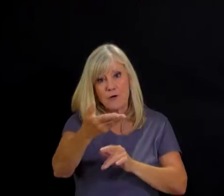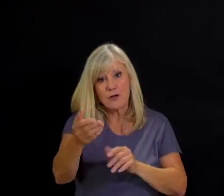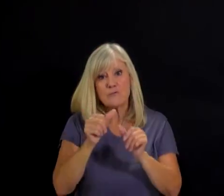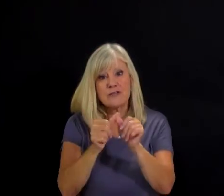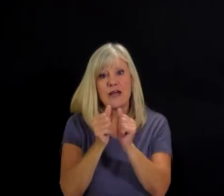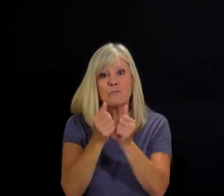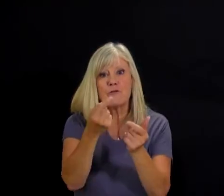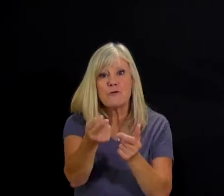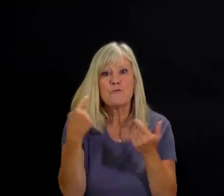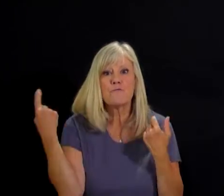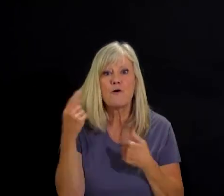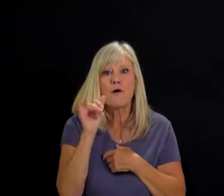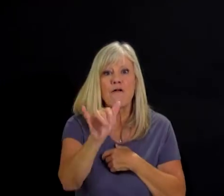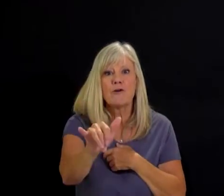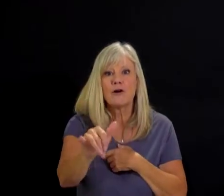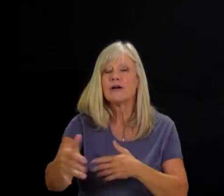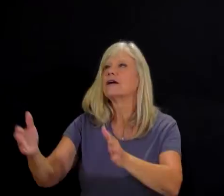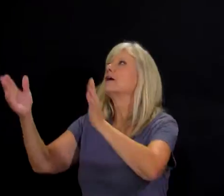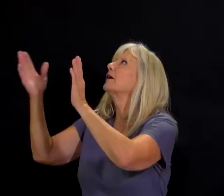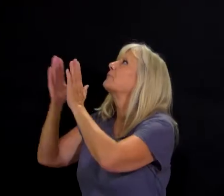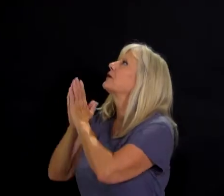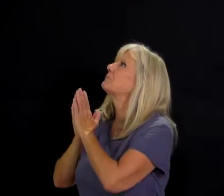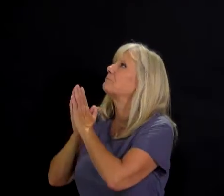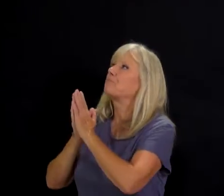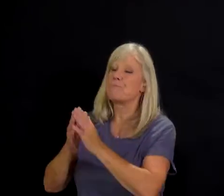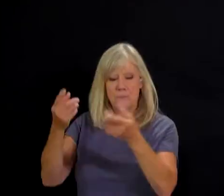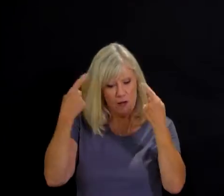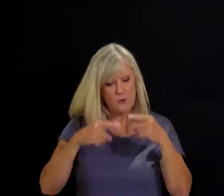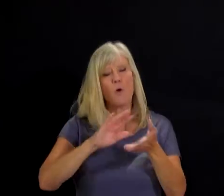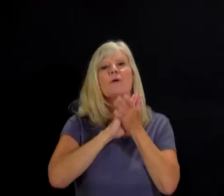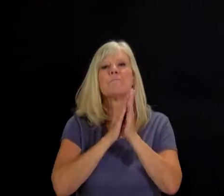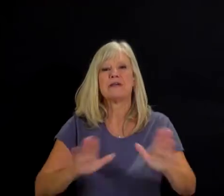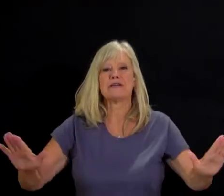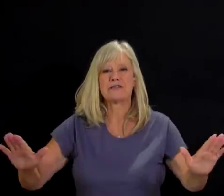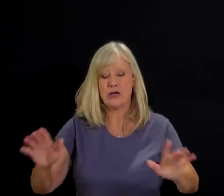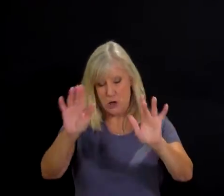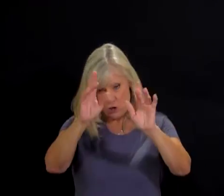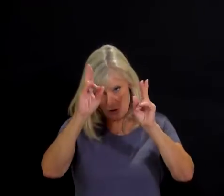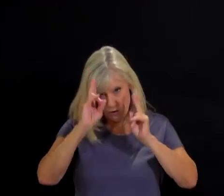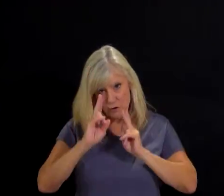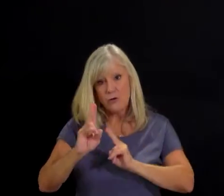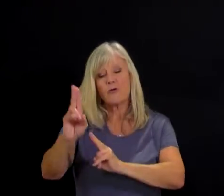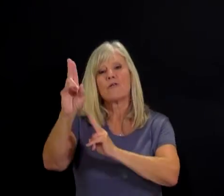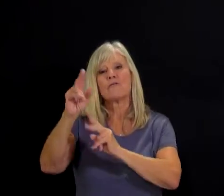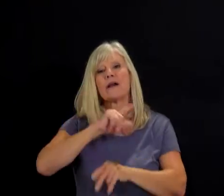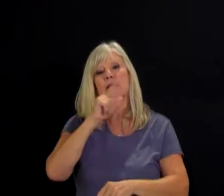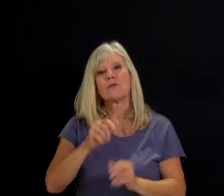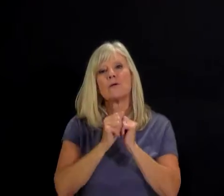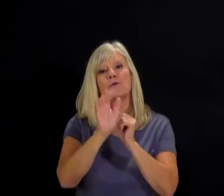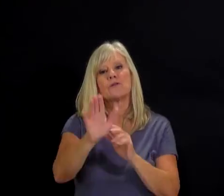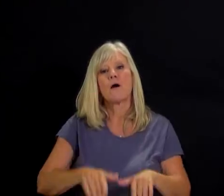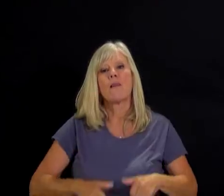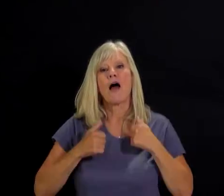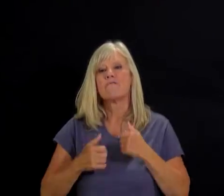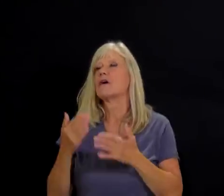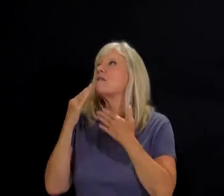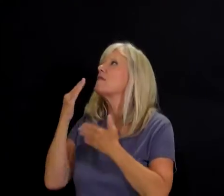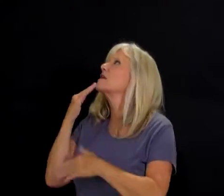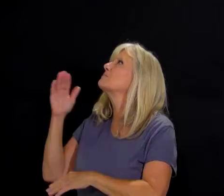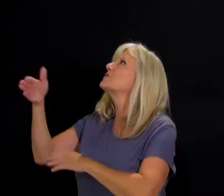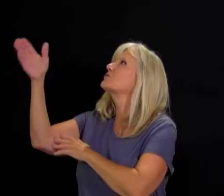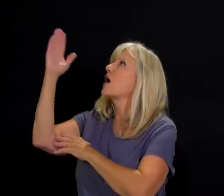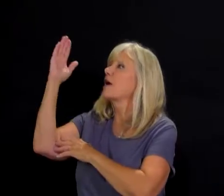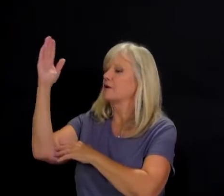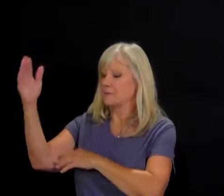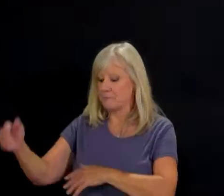you forever. Amen. Go in peace, glorifying the Lord by your life. Thanks be to